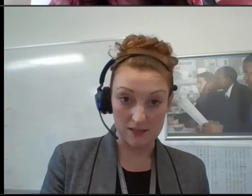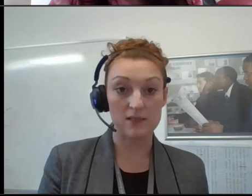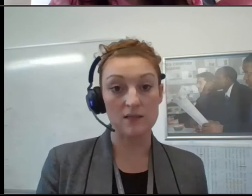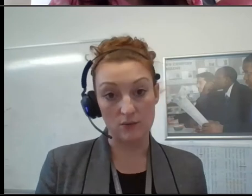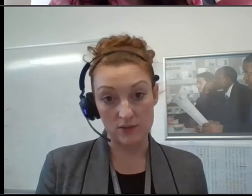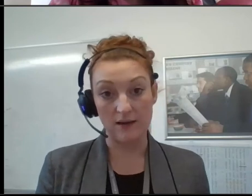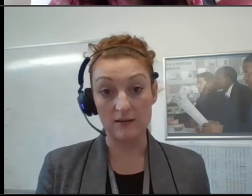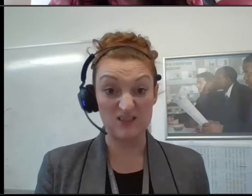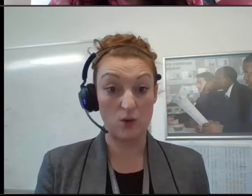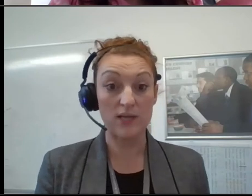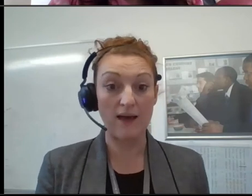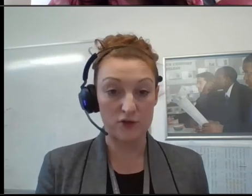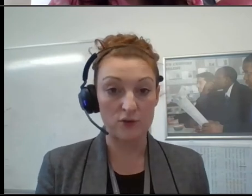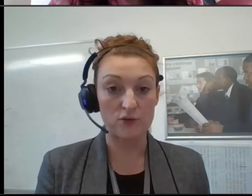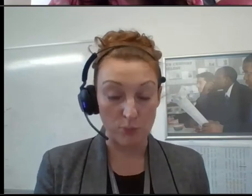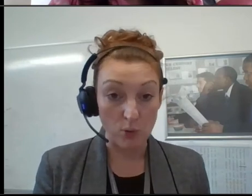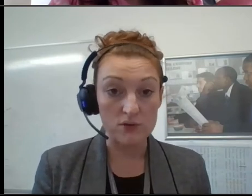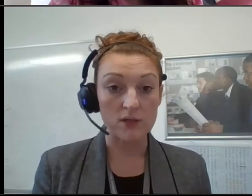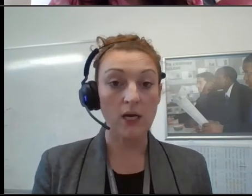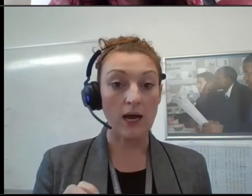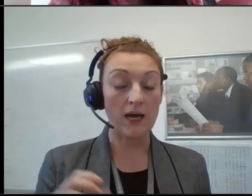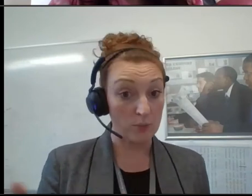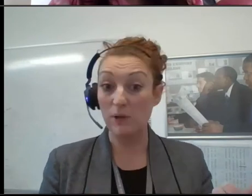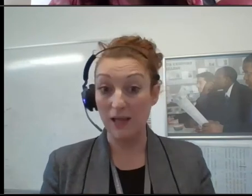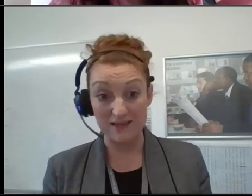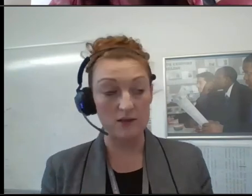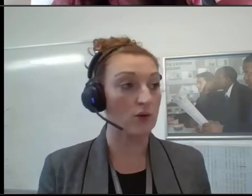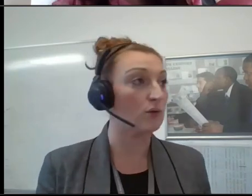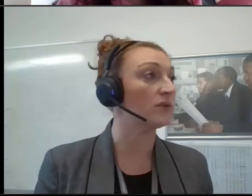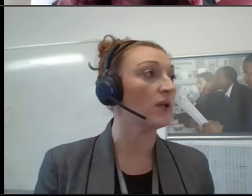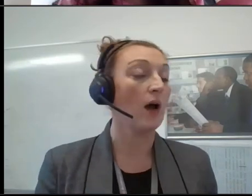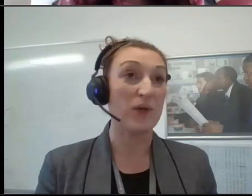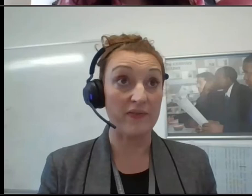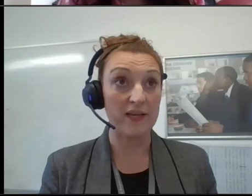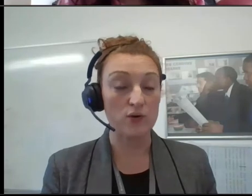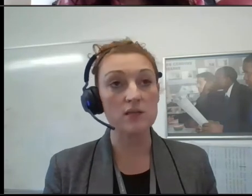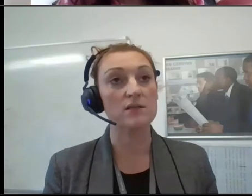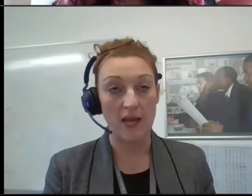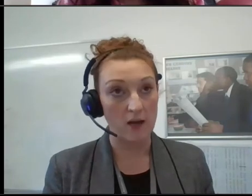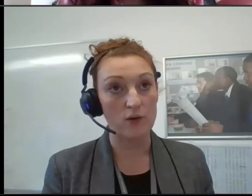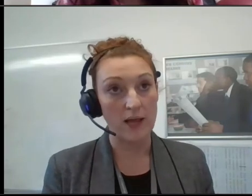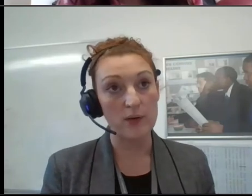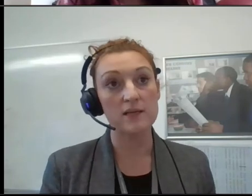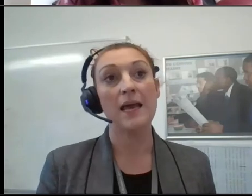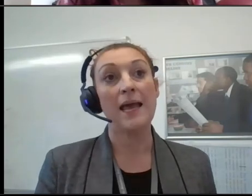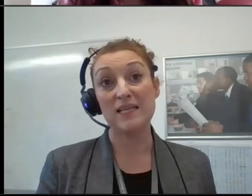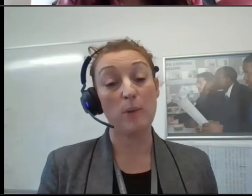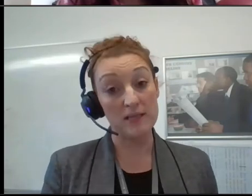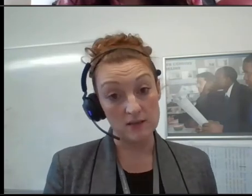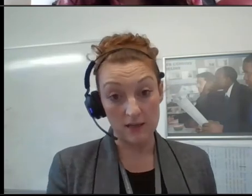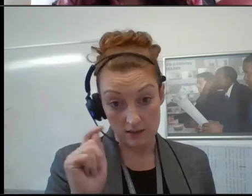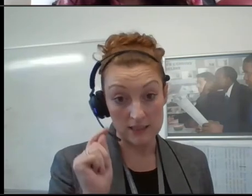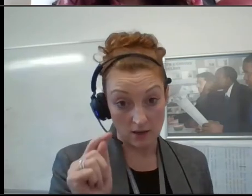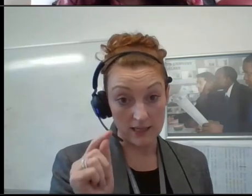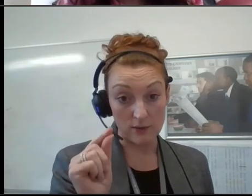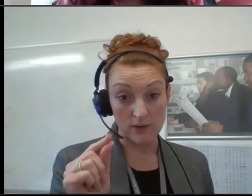the capacities that schools have to support young people and other schools within their trusts and their local areas. It